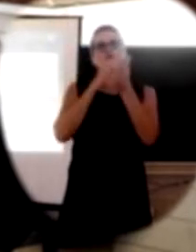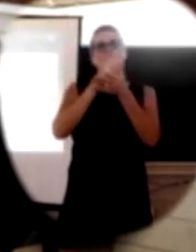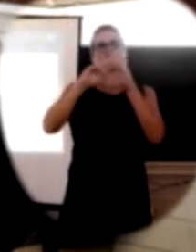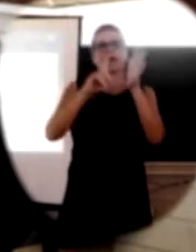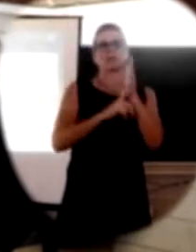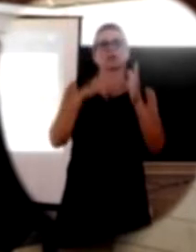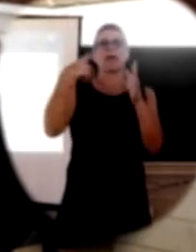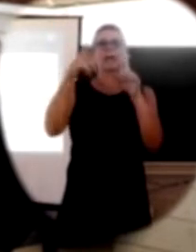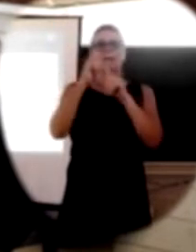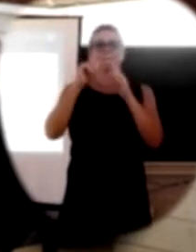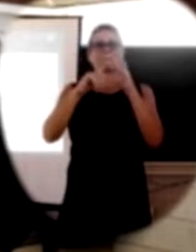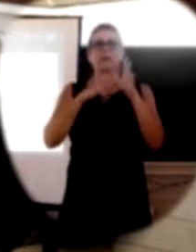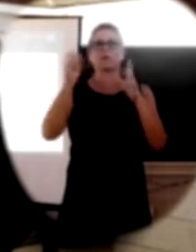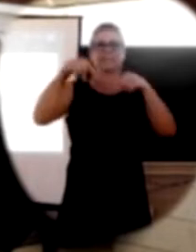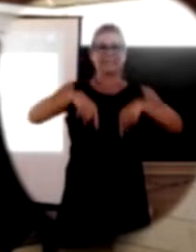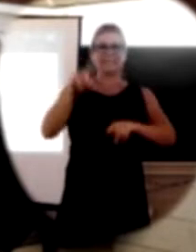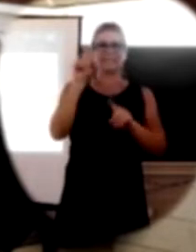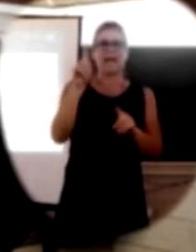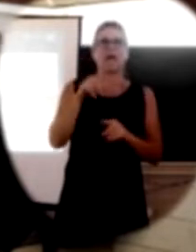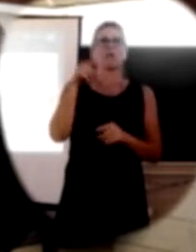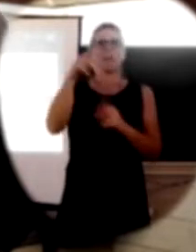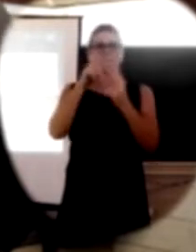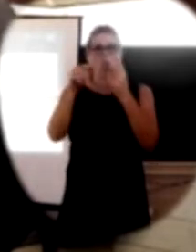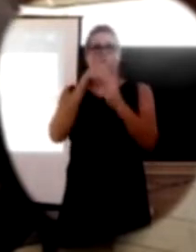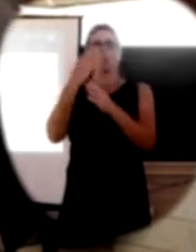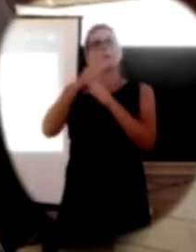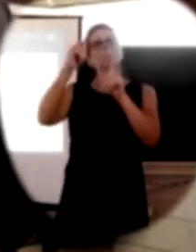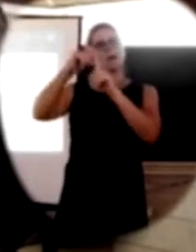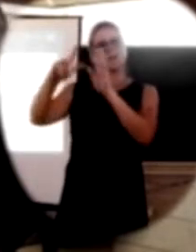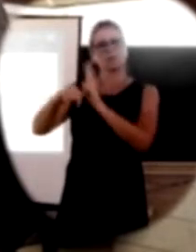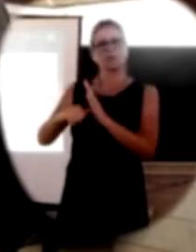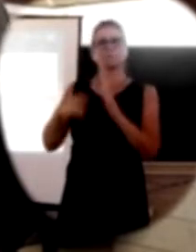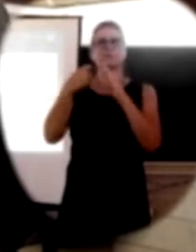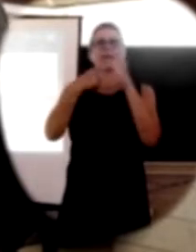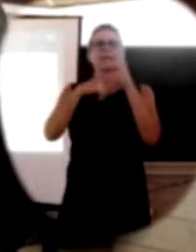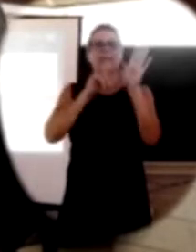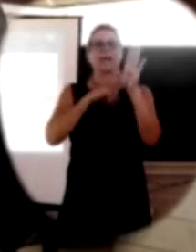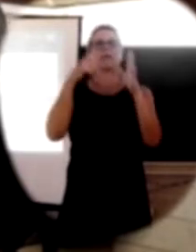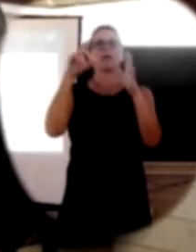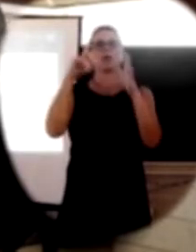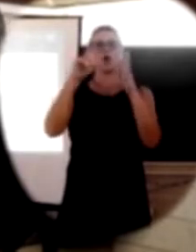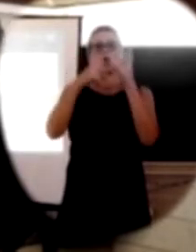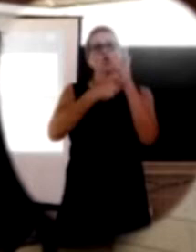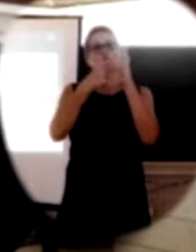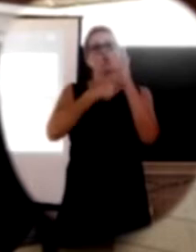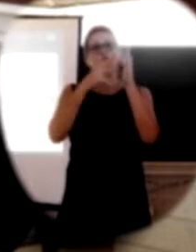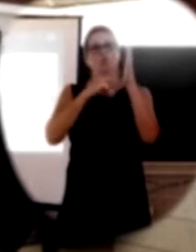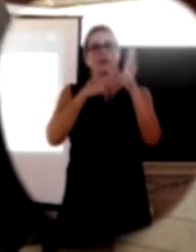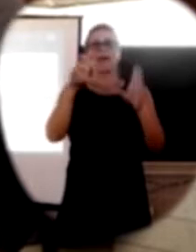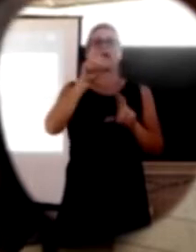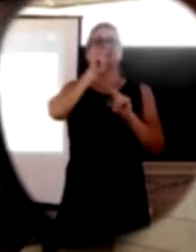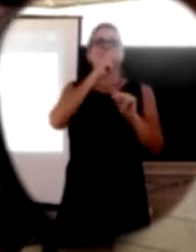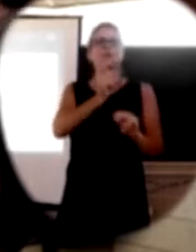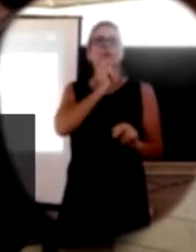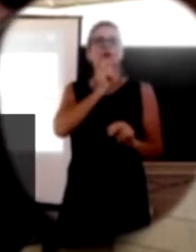and Pia Leaning, who's here today on a part-time basis. Katie, Karina are our speech pathologist on